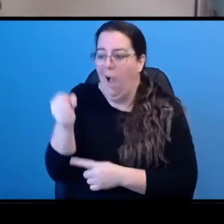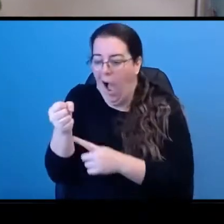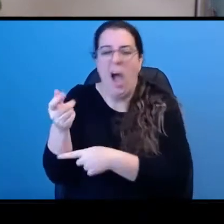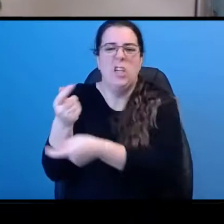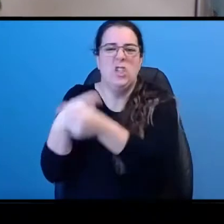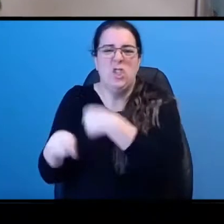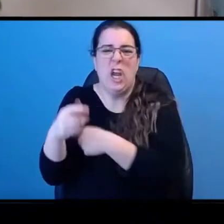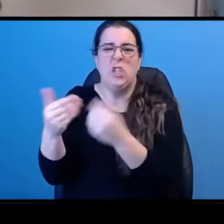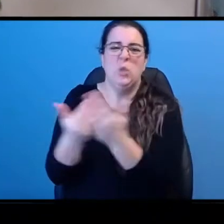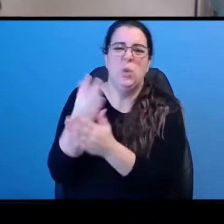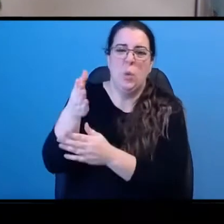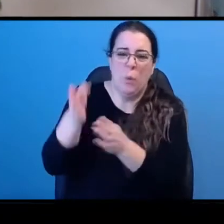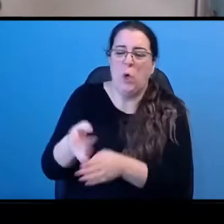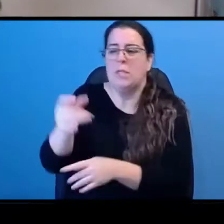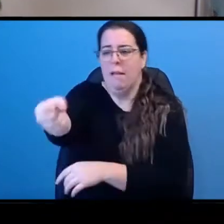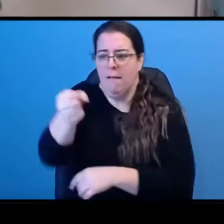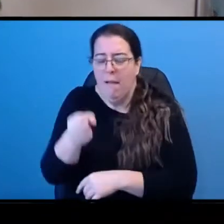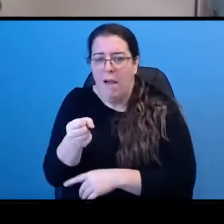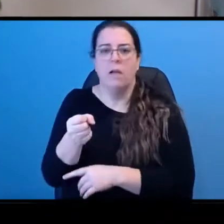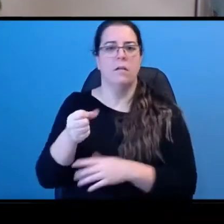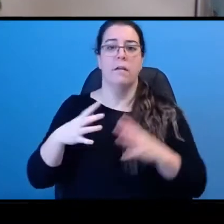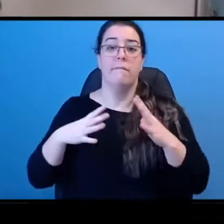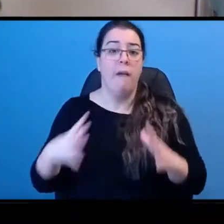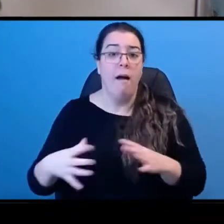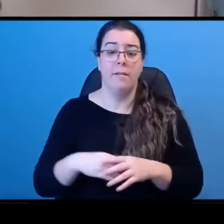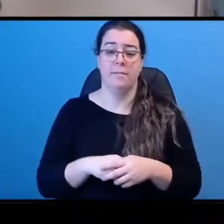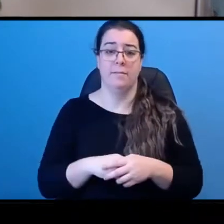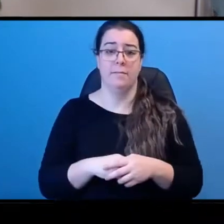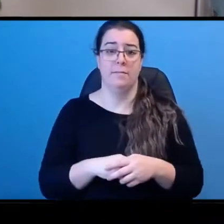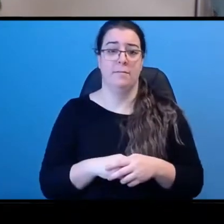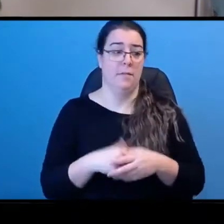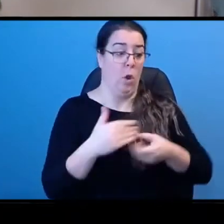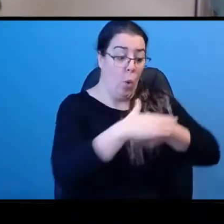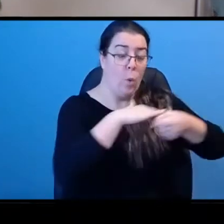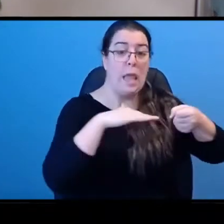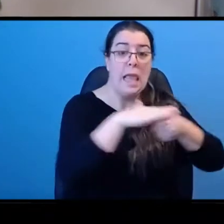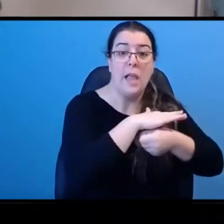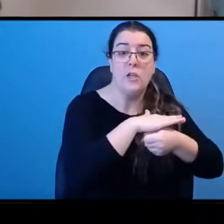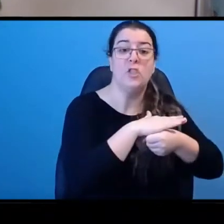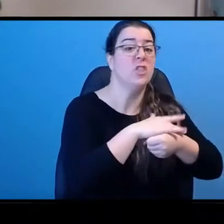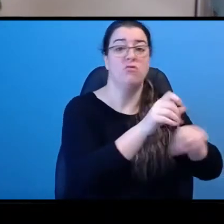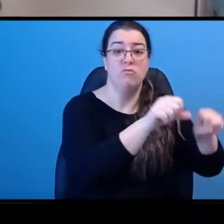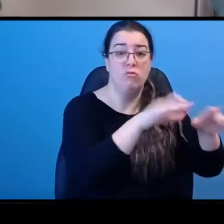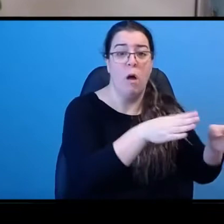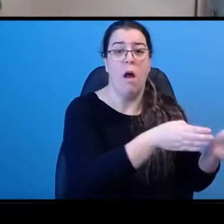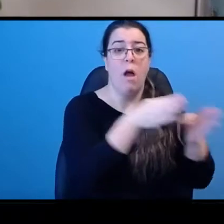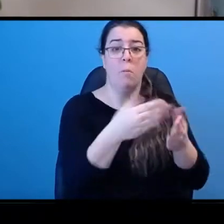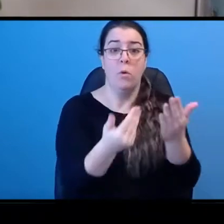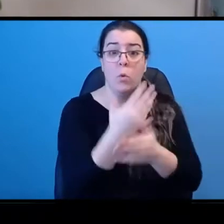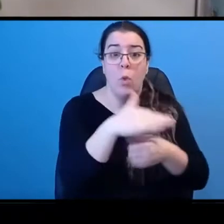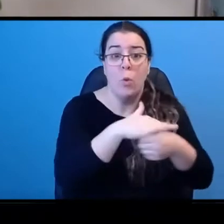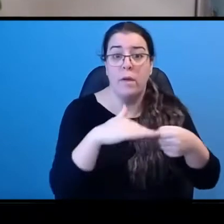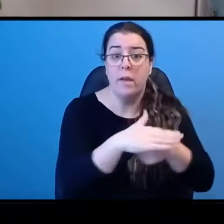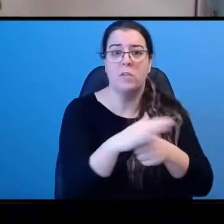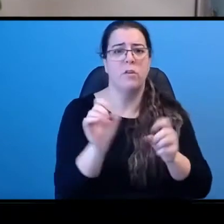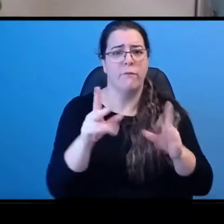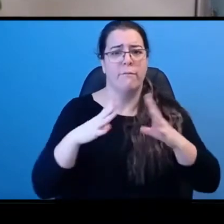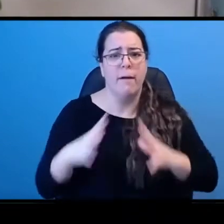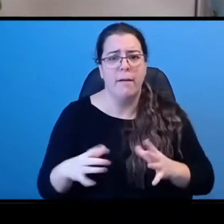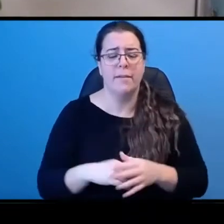someone different. If the venue changes, if the mode in which you present your work changes from